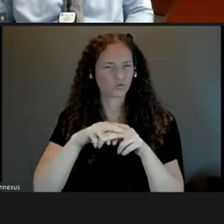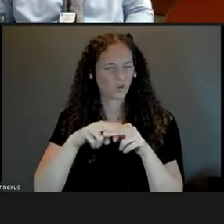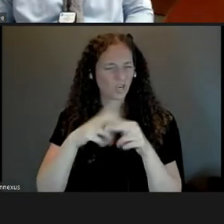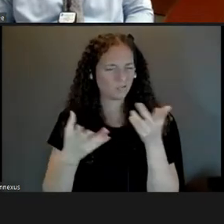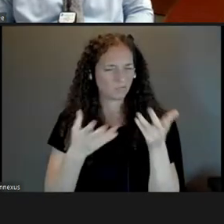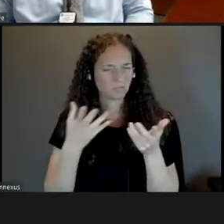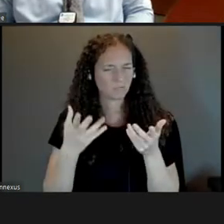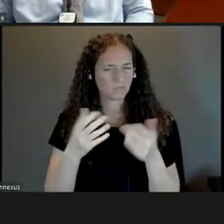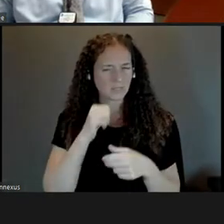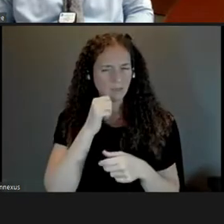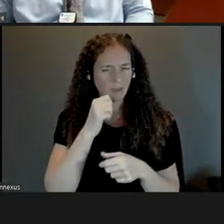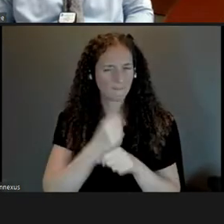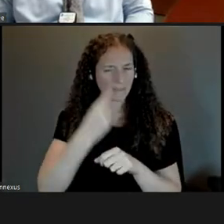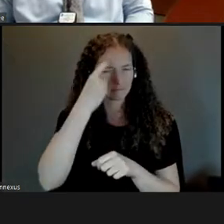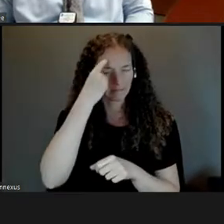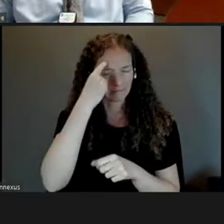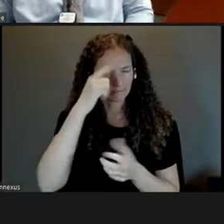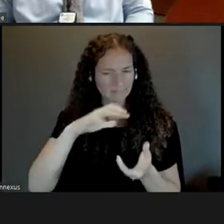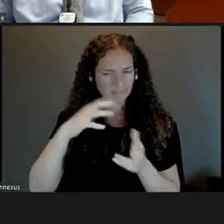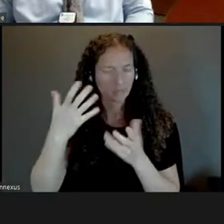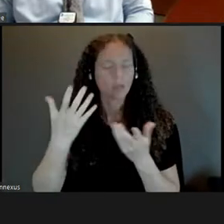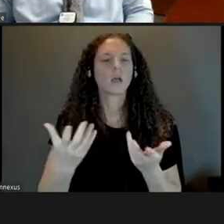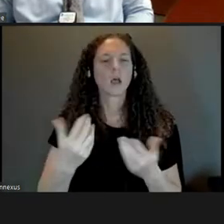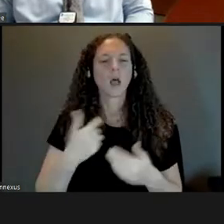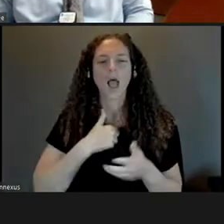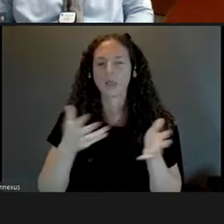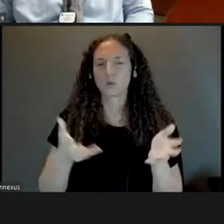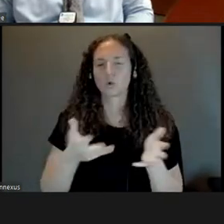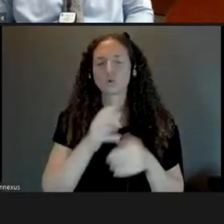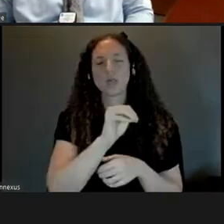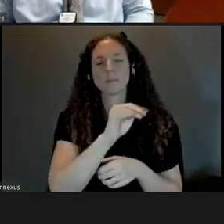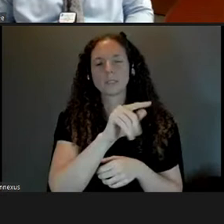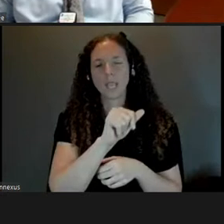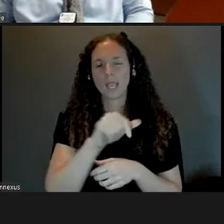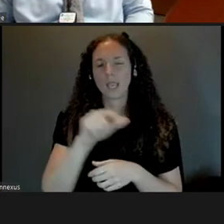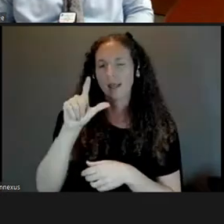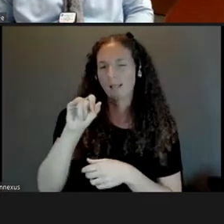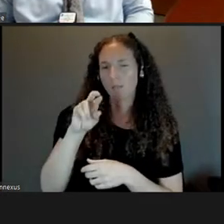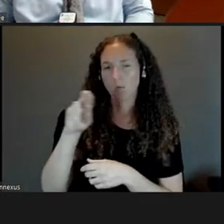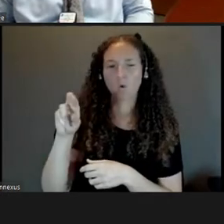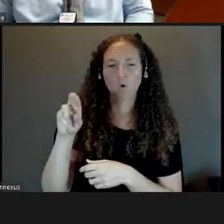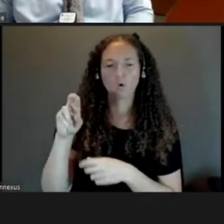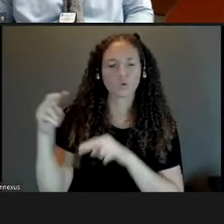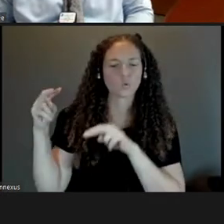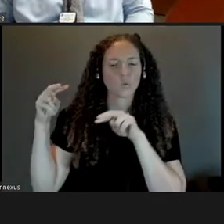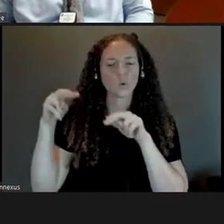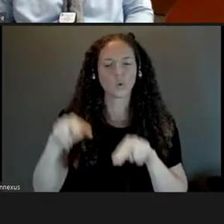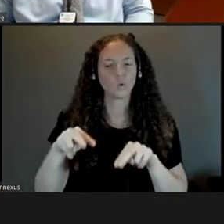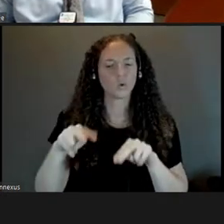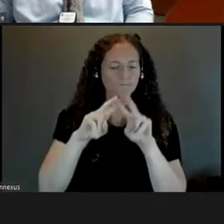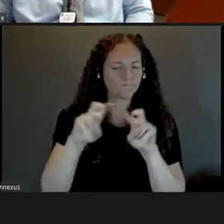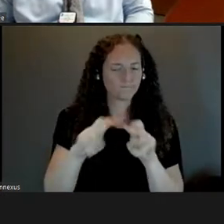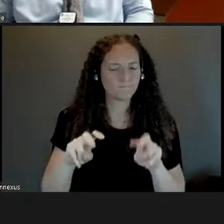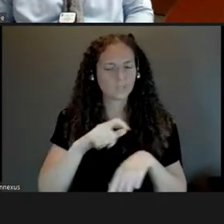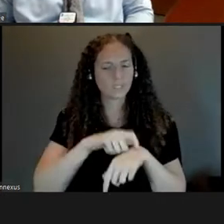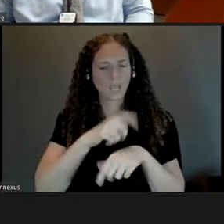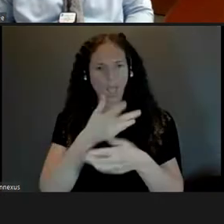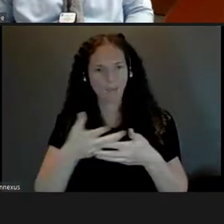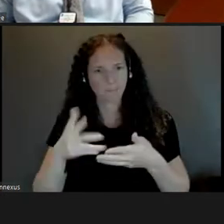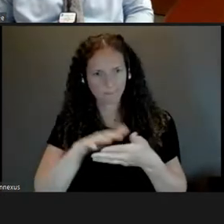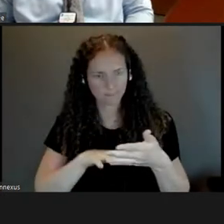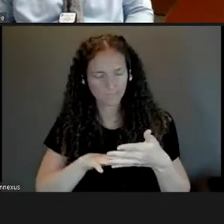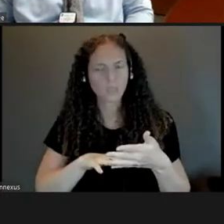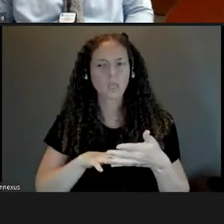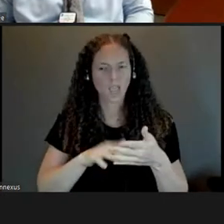any logical sense. I encourage the MTA and the Long Island Railroad to look at this timetable